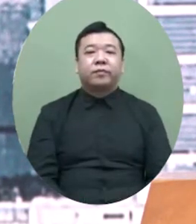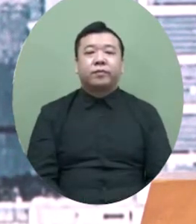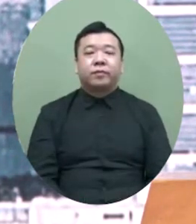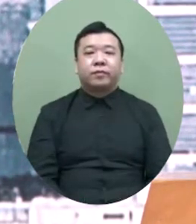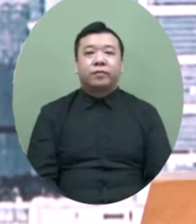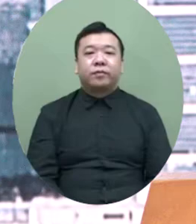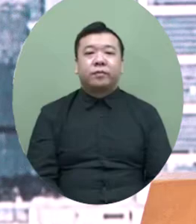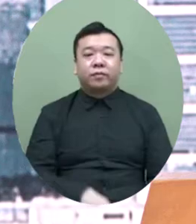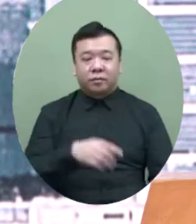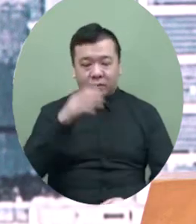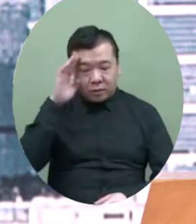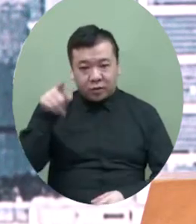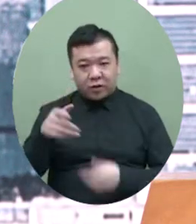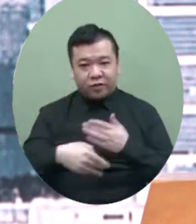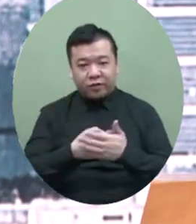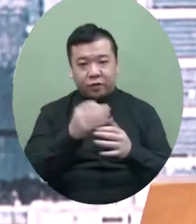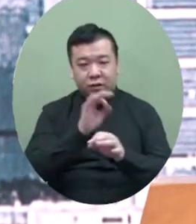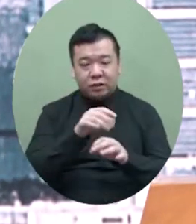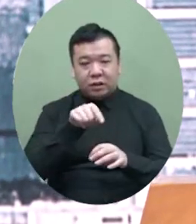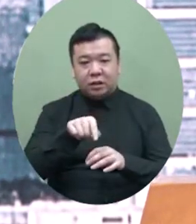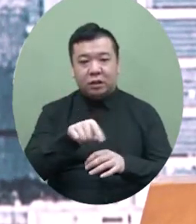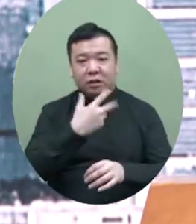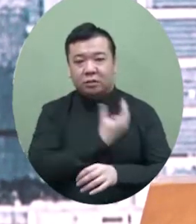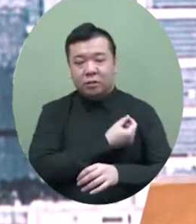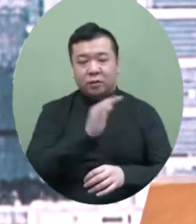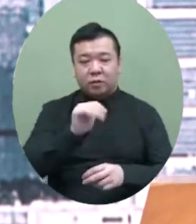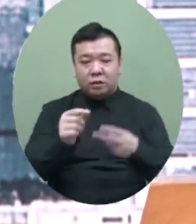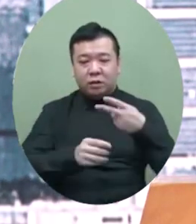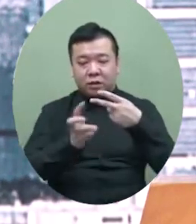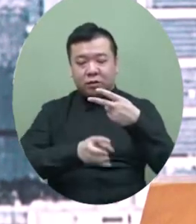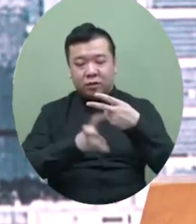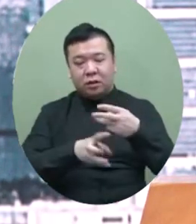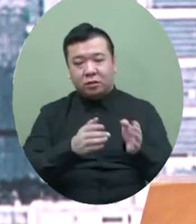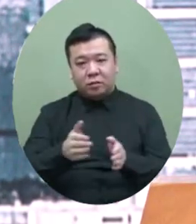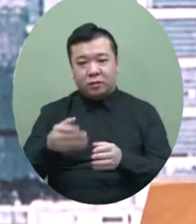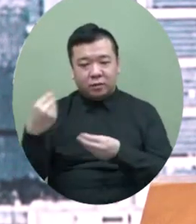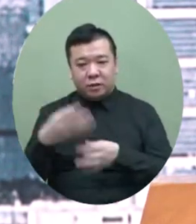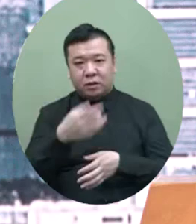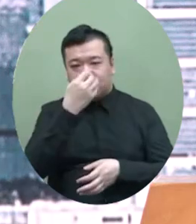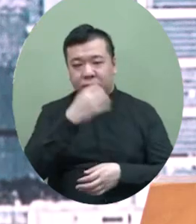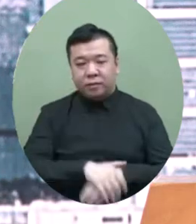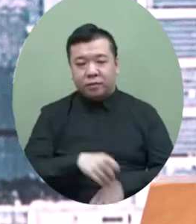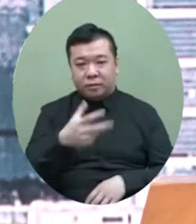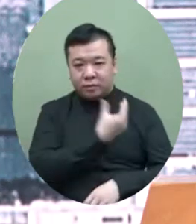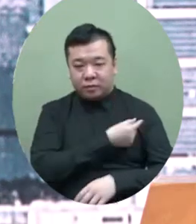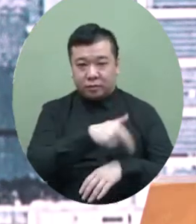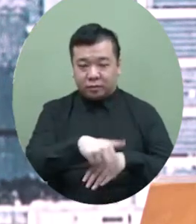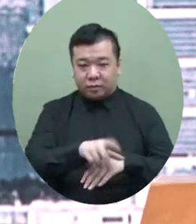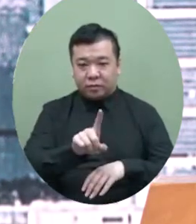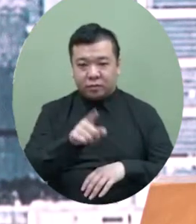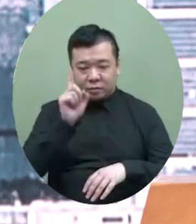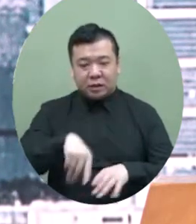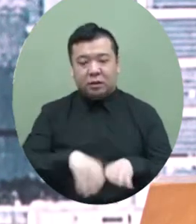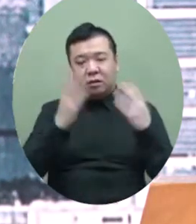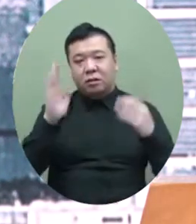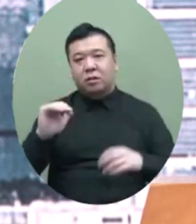this month. And the vaccination program will be able to start almost immediately, because we have got almost everything ready